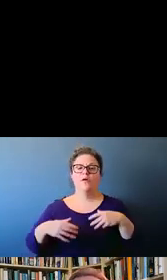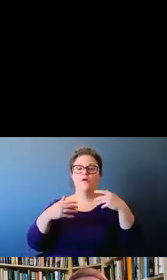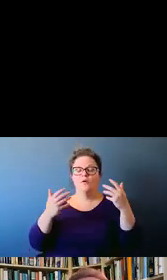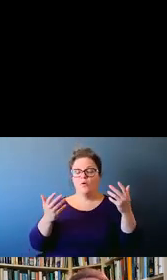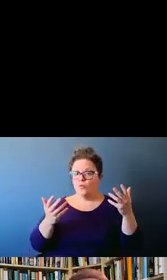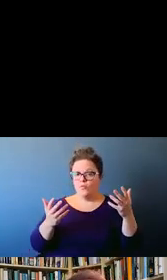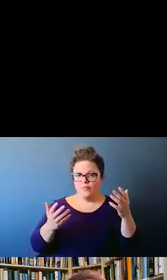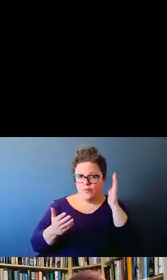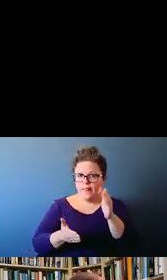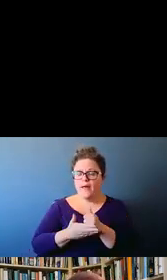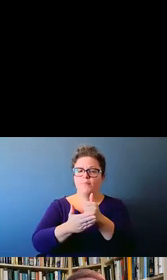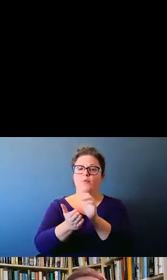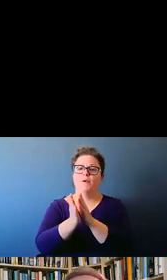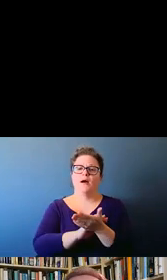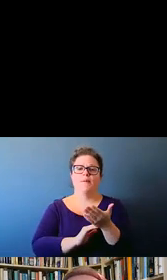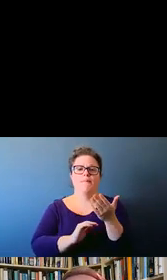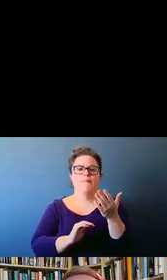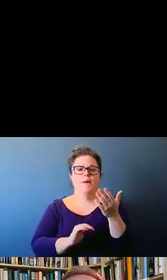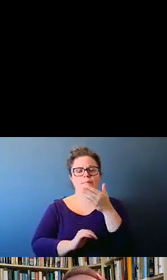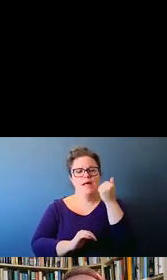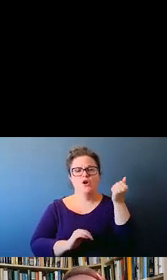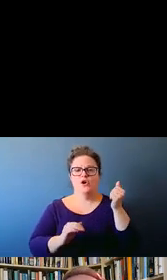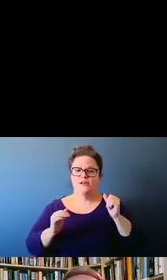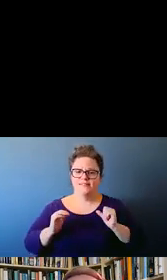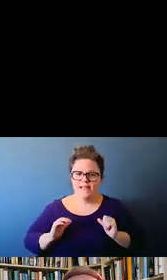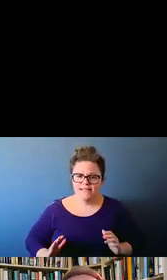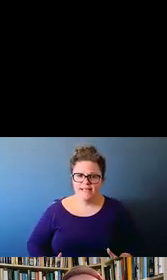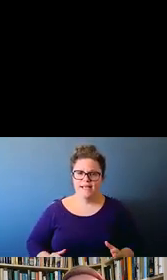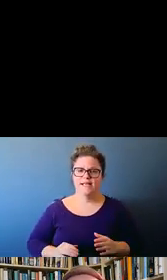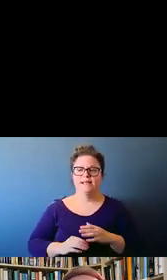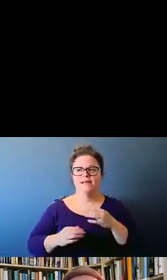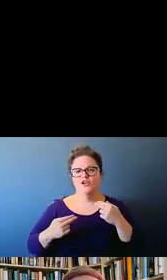being. These are all essential to the liberal arts again. And